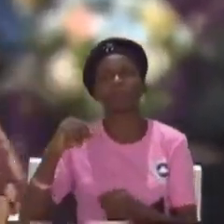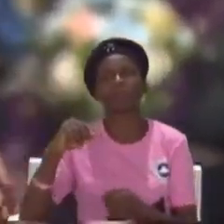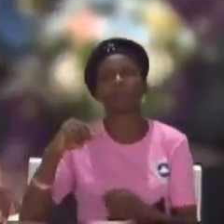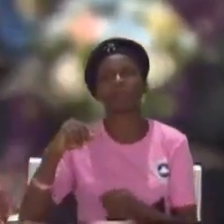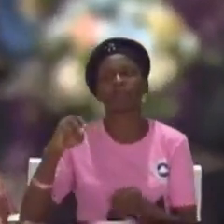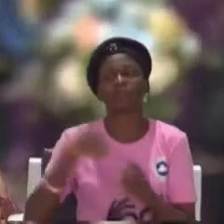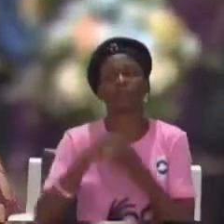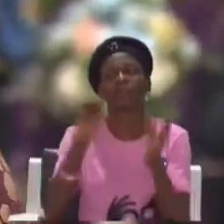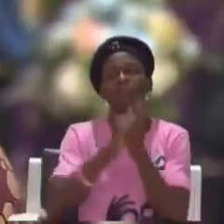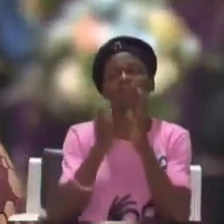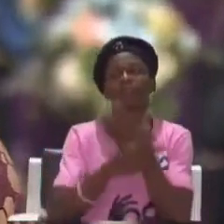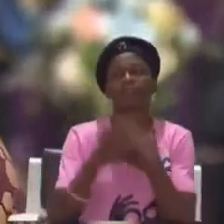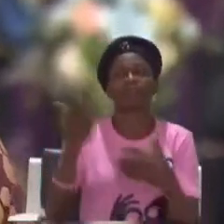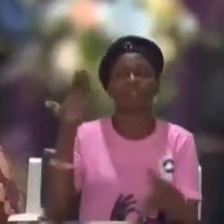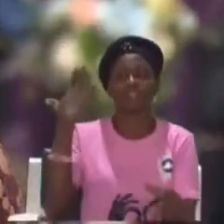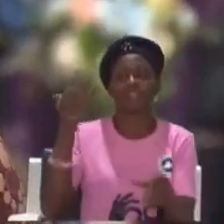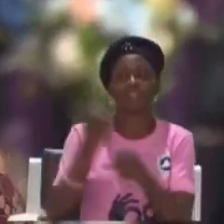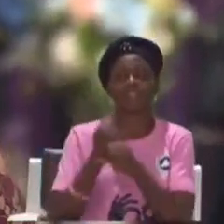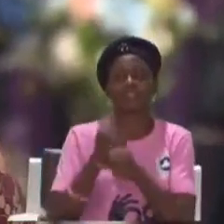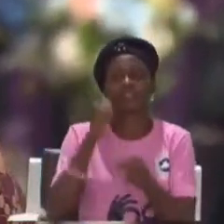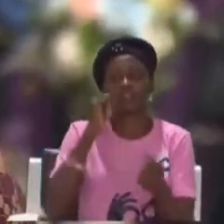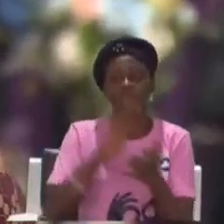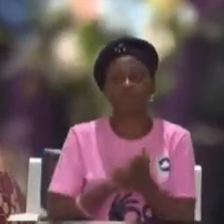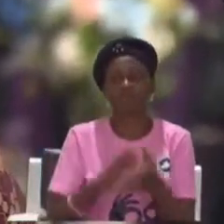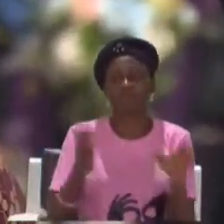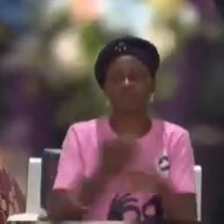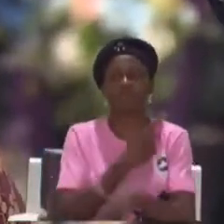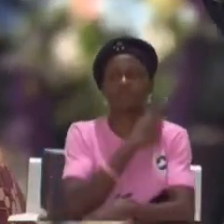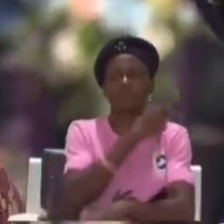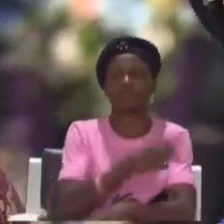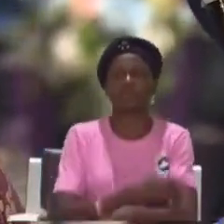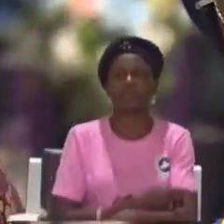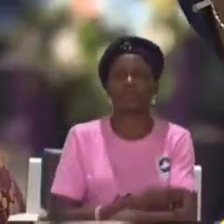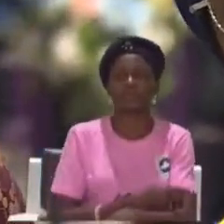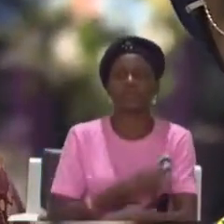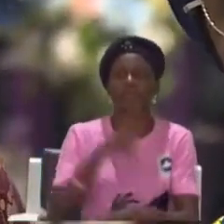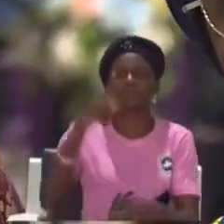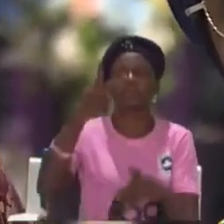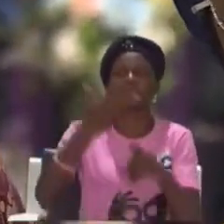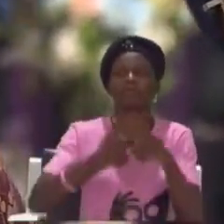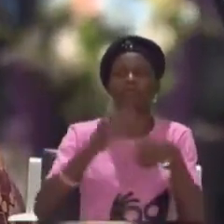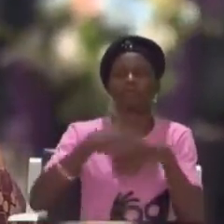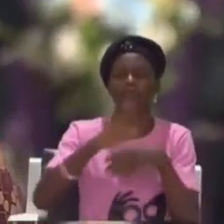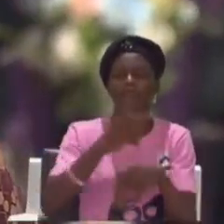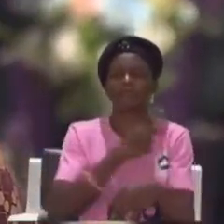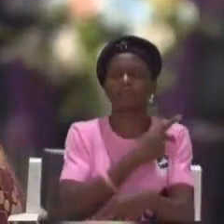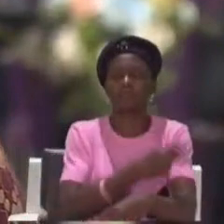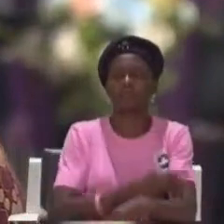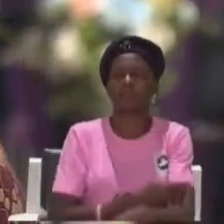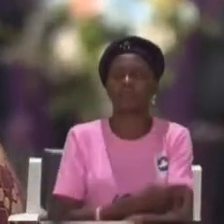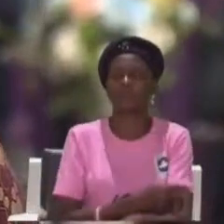In April last year, my wife conceived. So, 3 months after the conception,